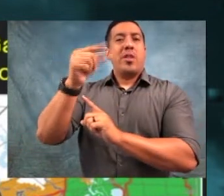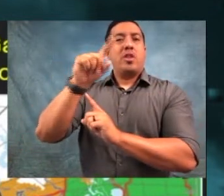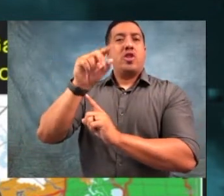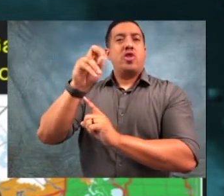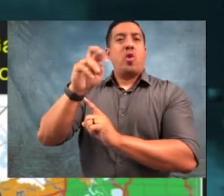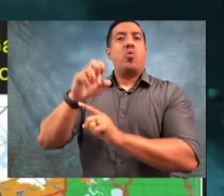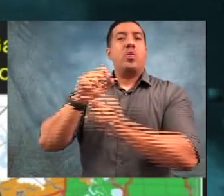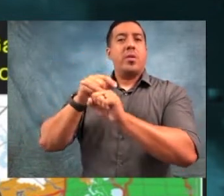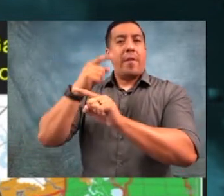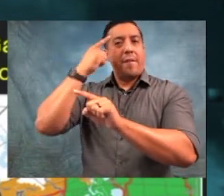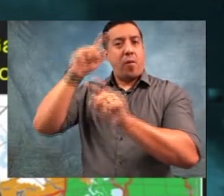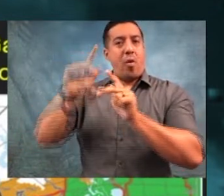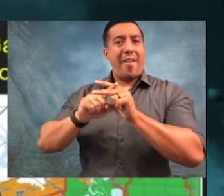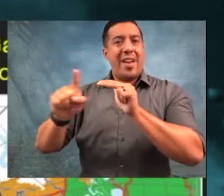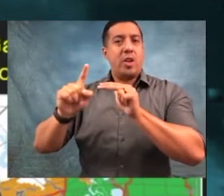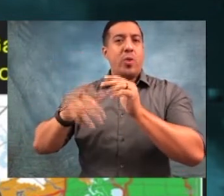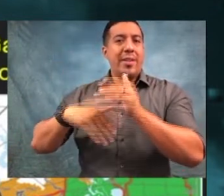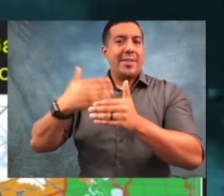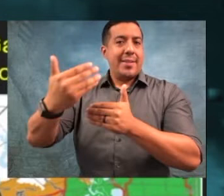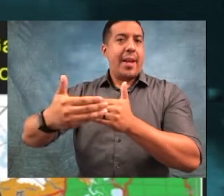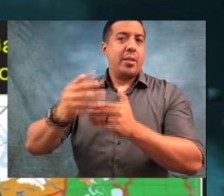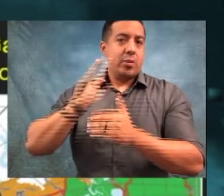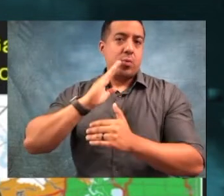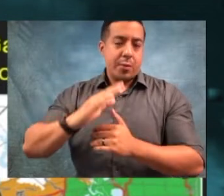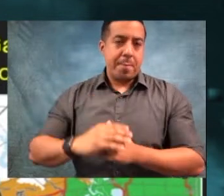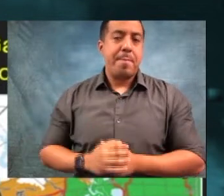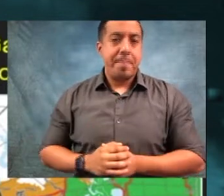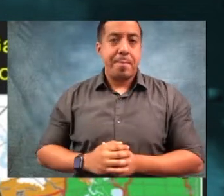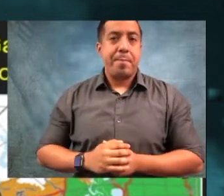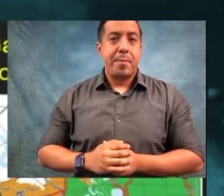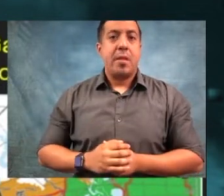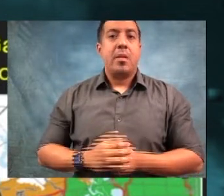green zones would be evacuated next.